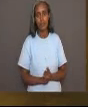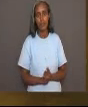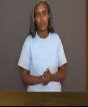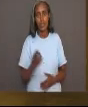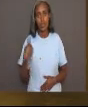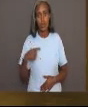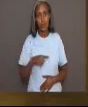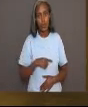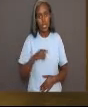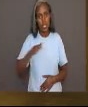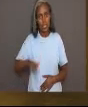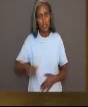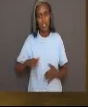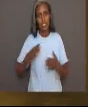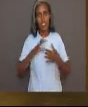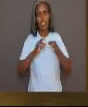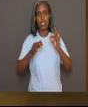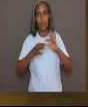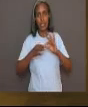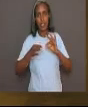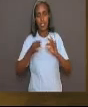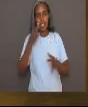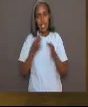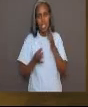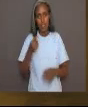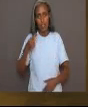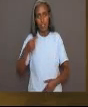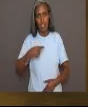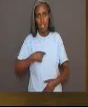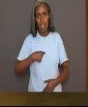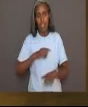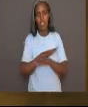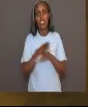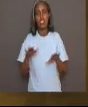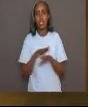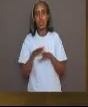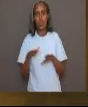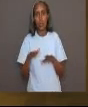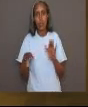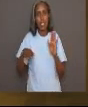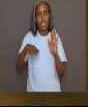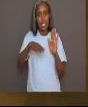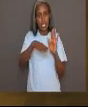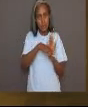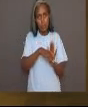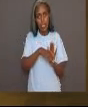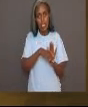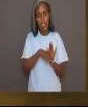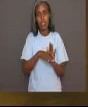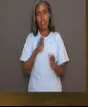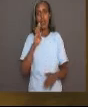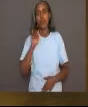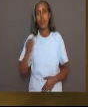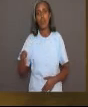We will let the statement, "If I swim," be represented by